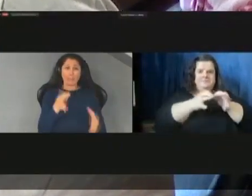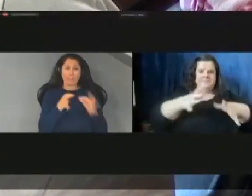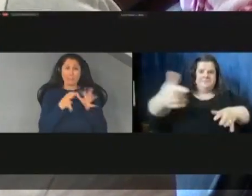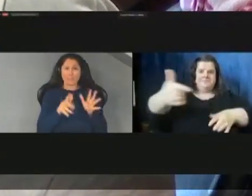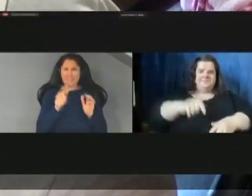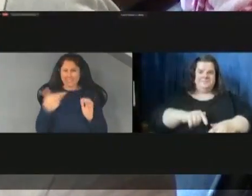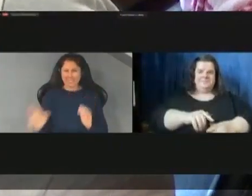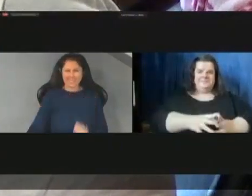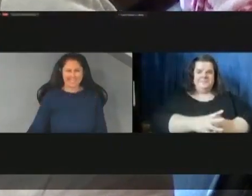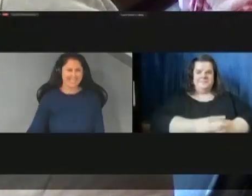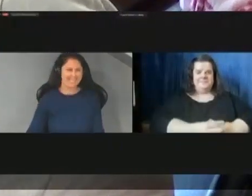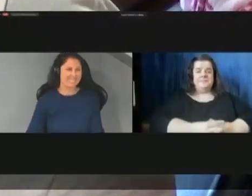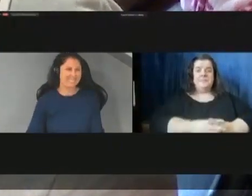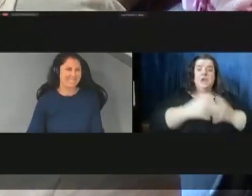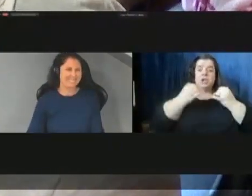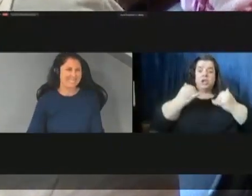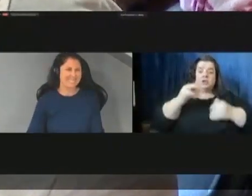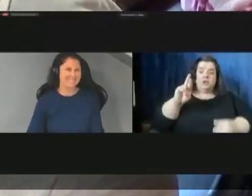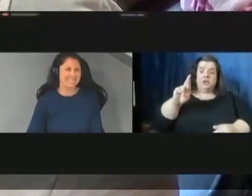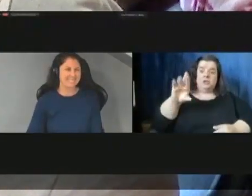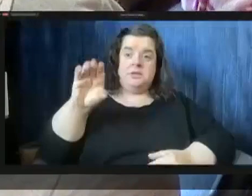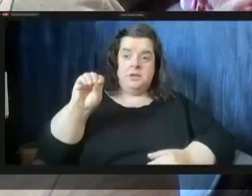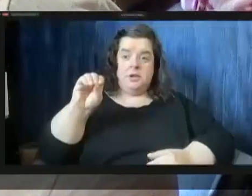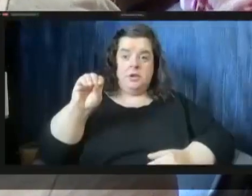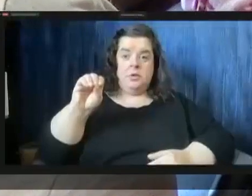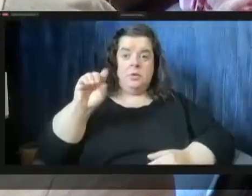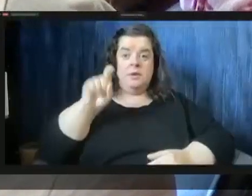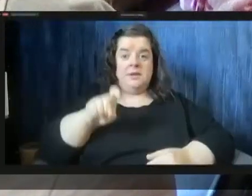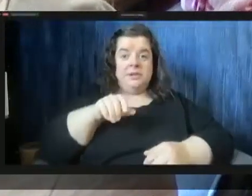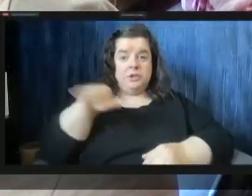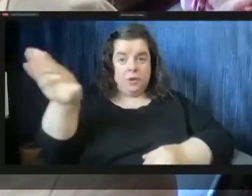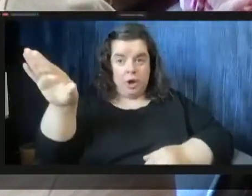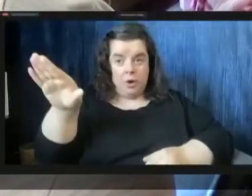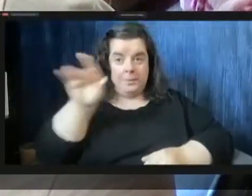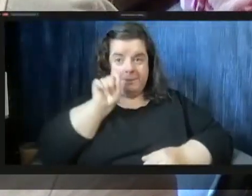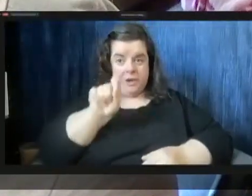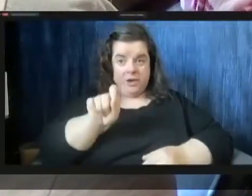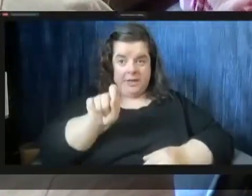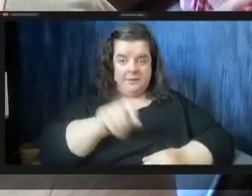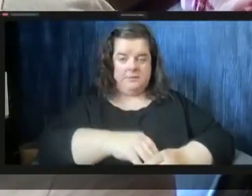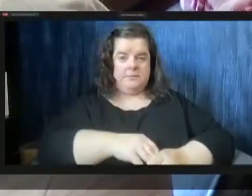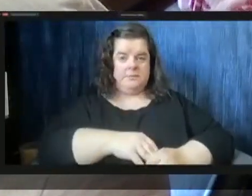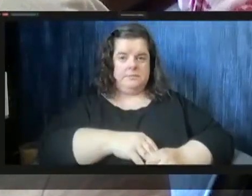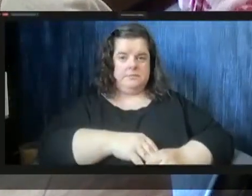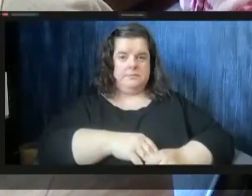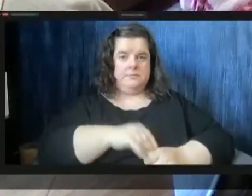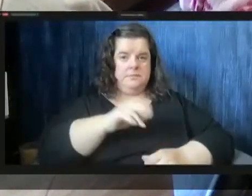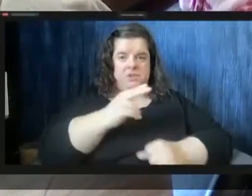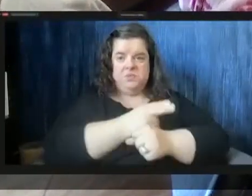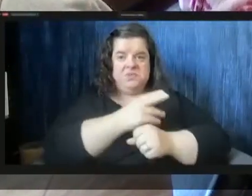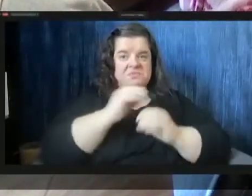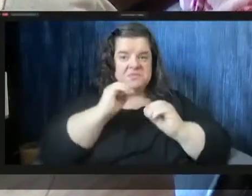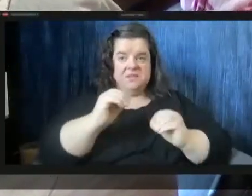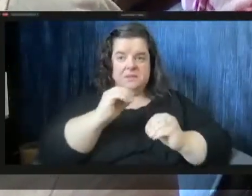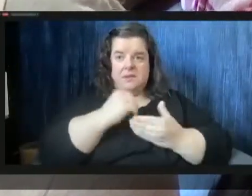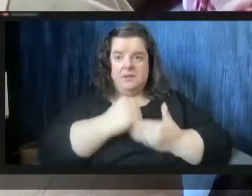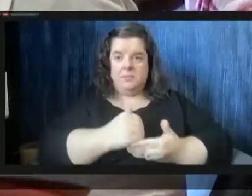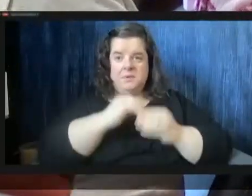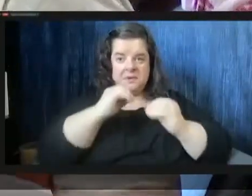The current RCO needs to go. It needs to go, period. They're useless.